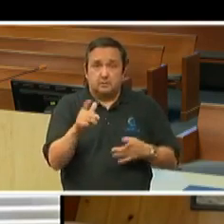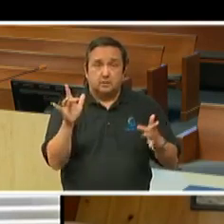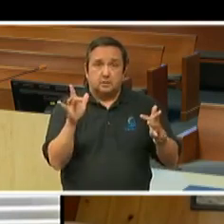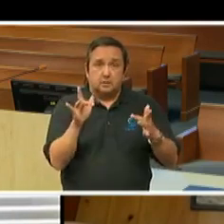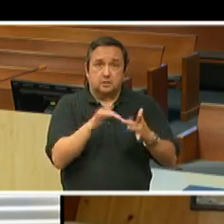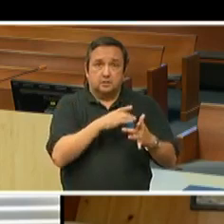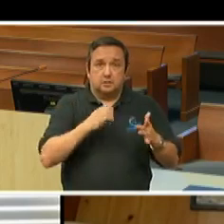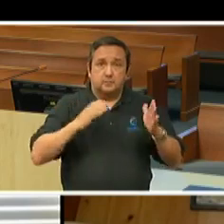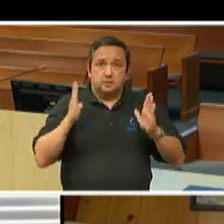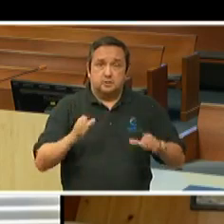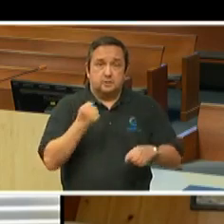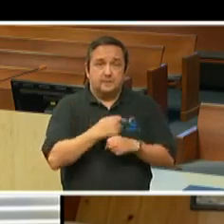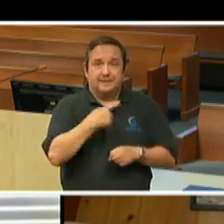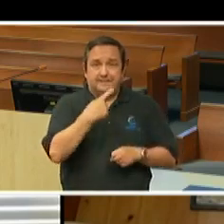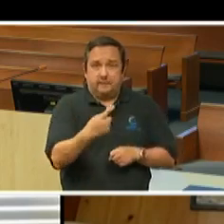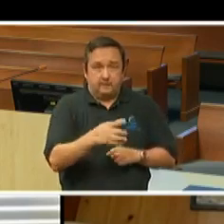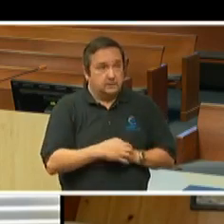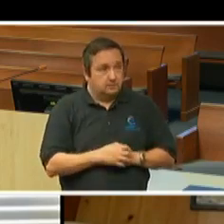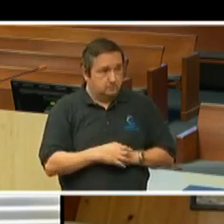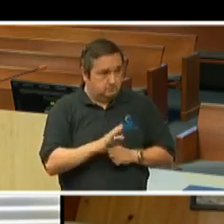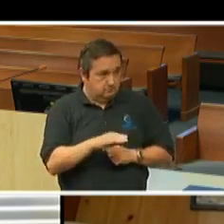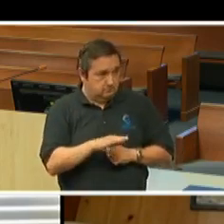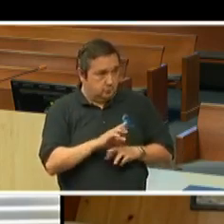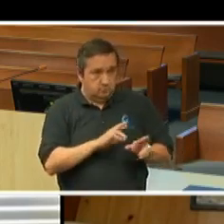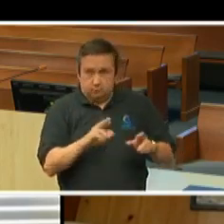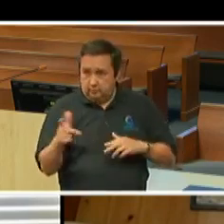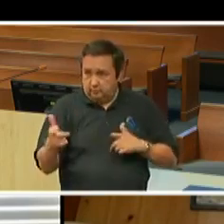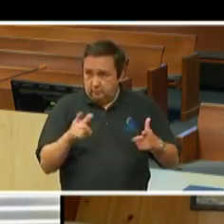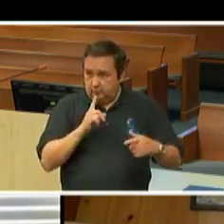make a statement. Ken, you're first.